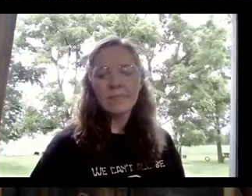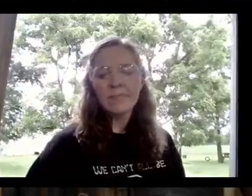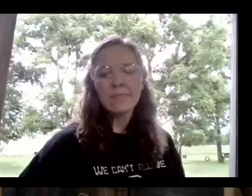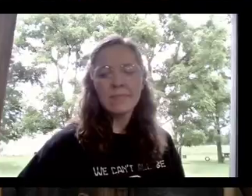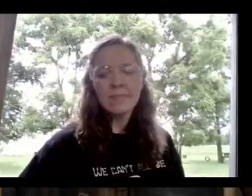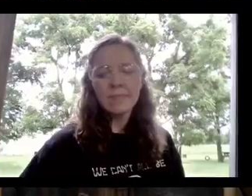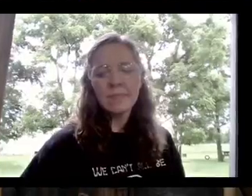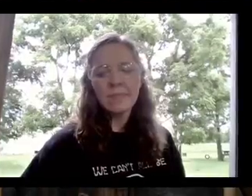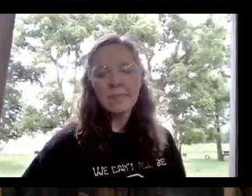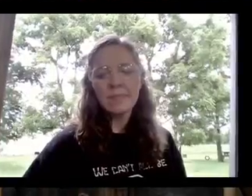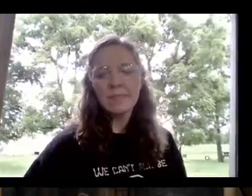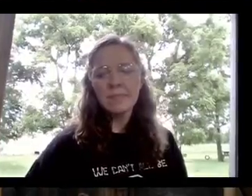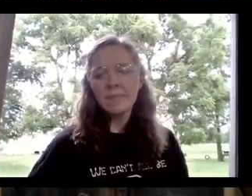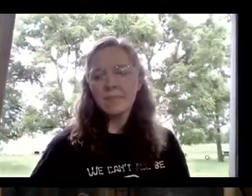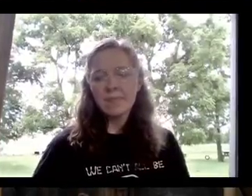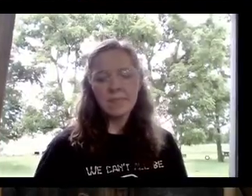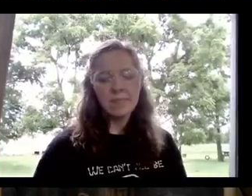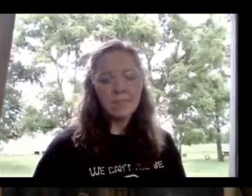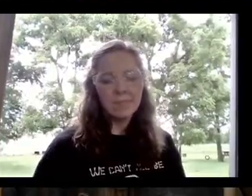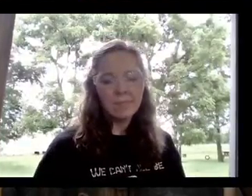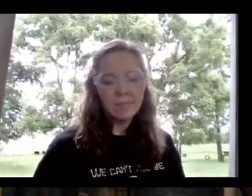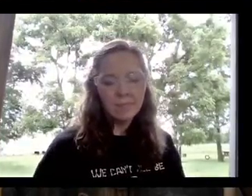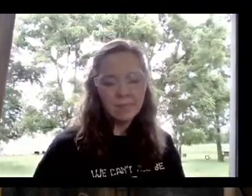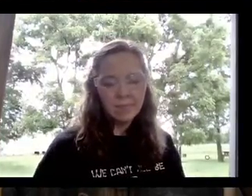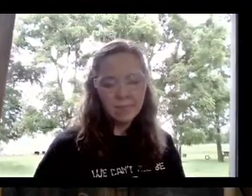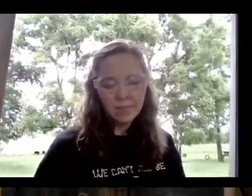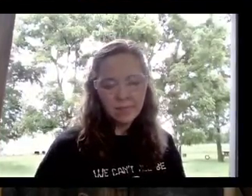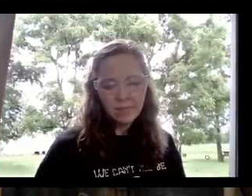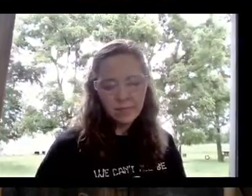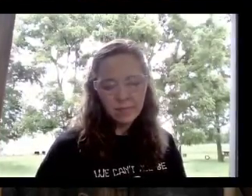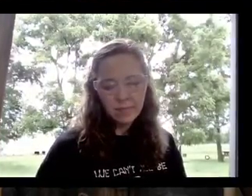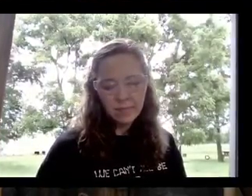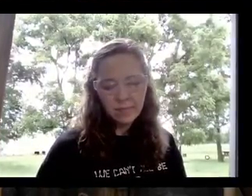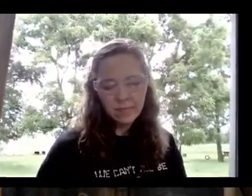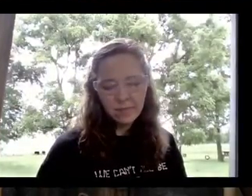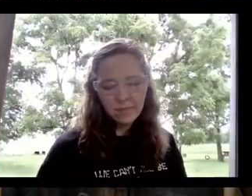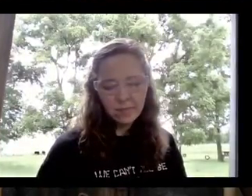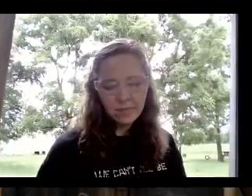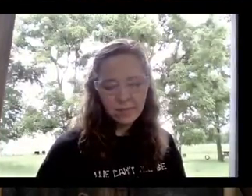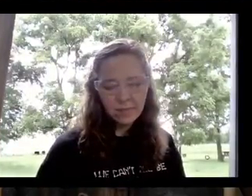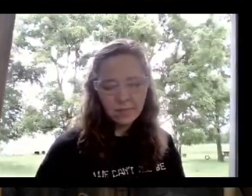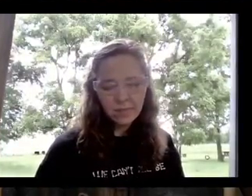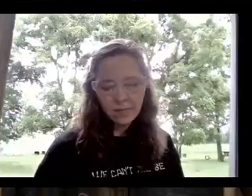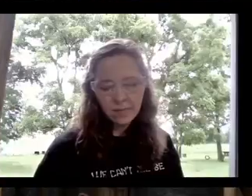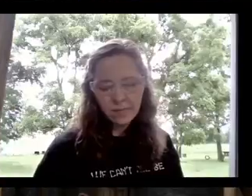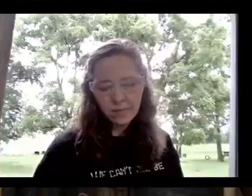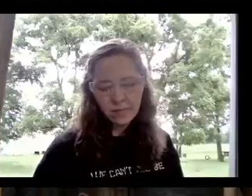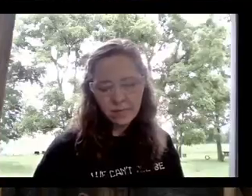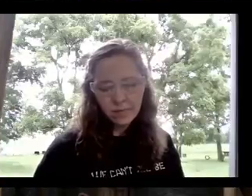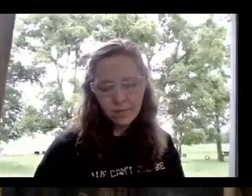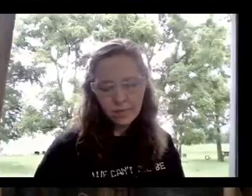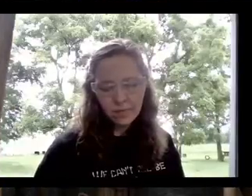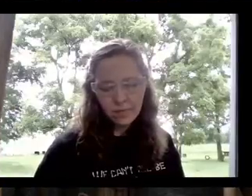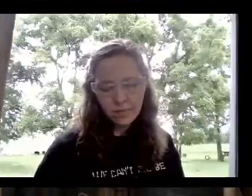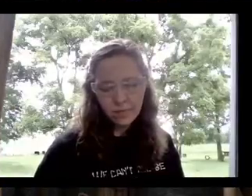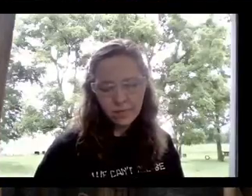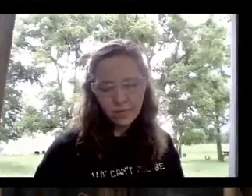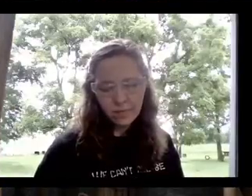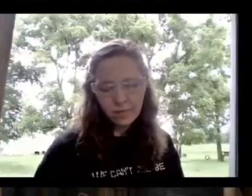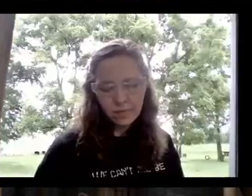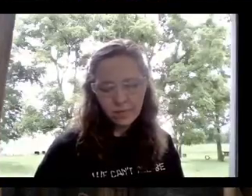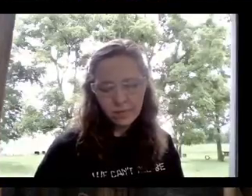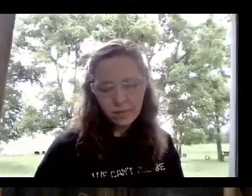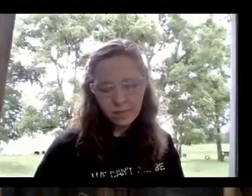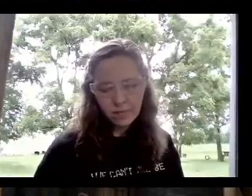Also, you know, like, again, I'm not afraid to break out the torch or break out a welder or break out a plasma cutter